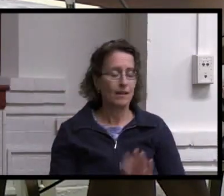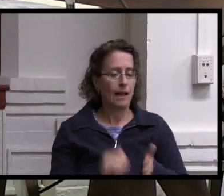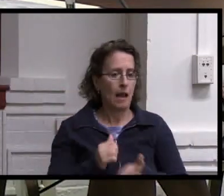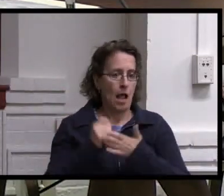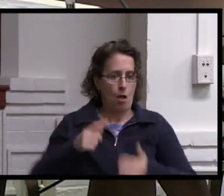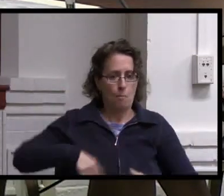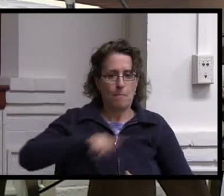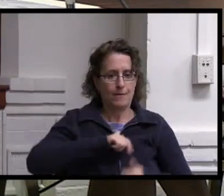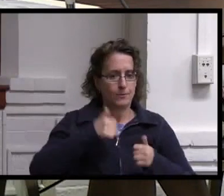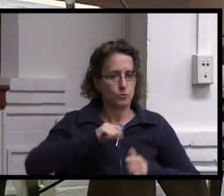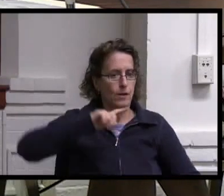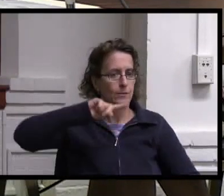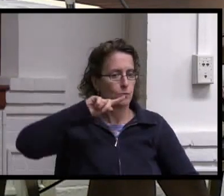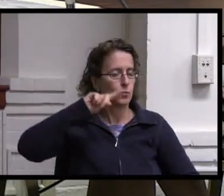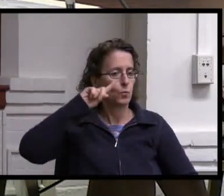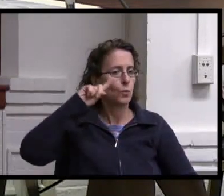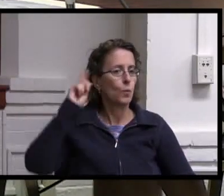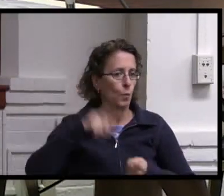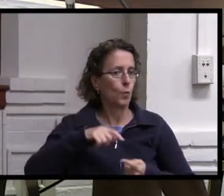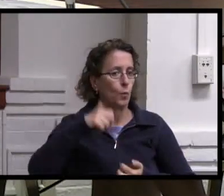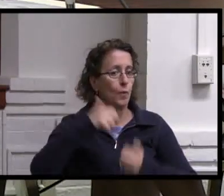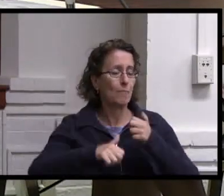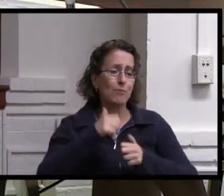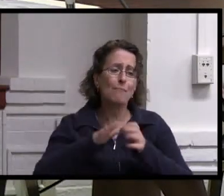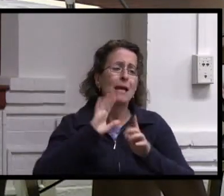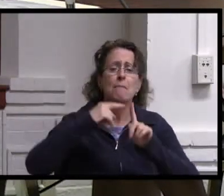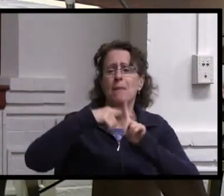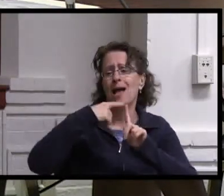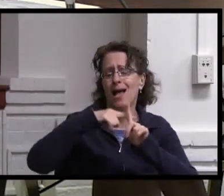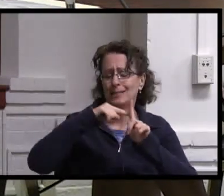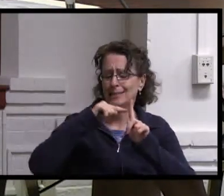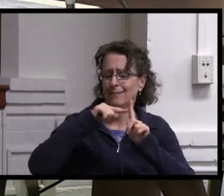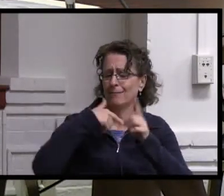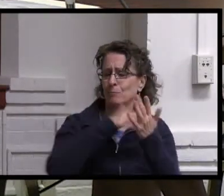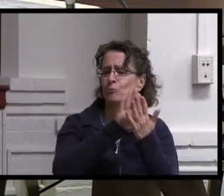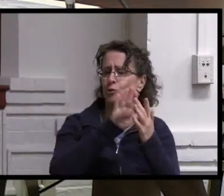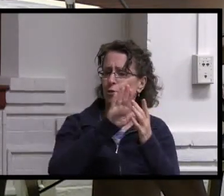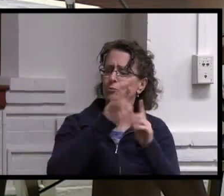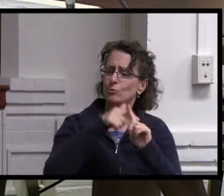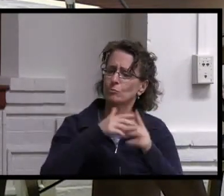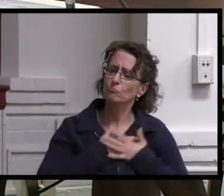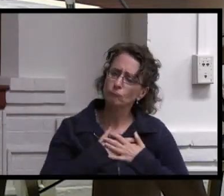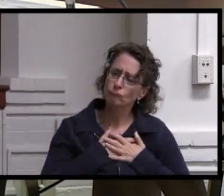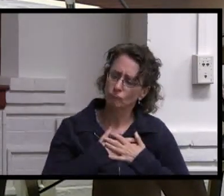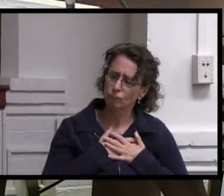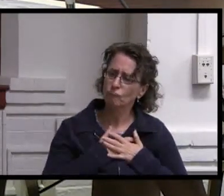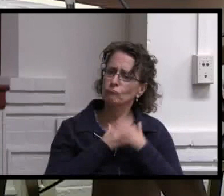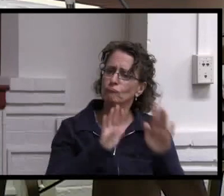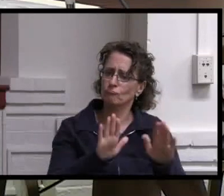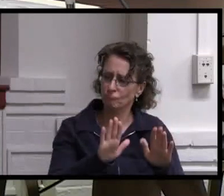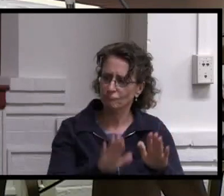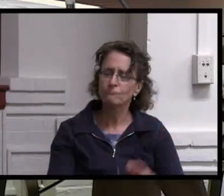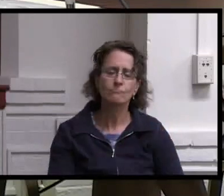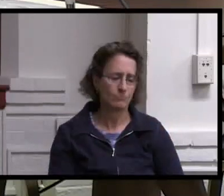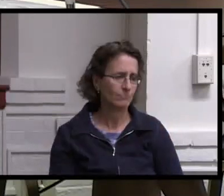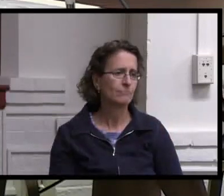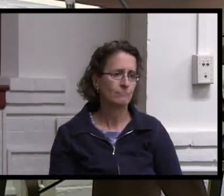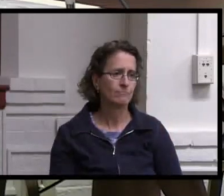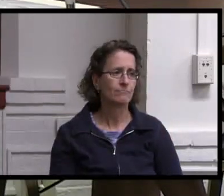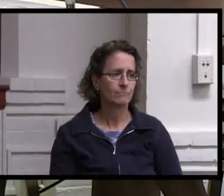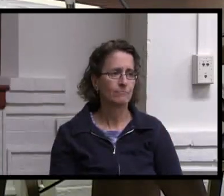this as productively and compassionately as we can and